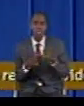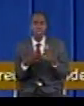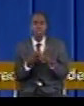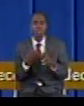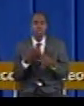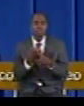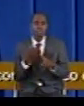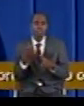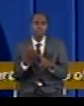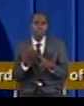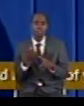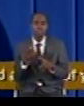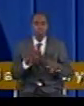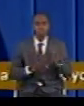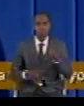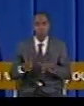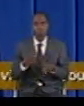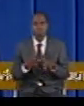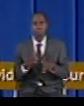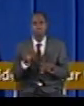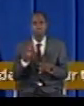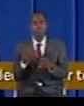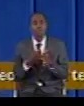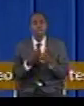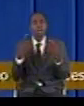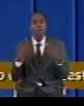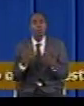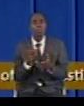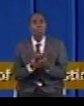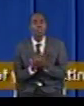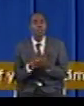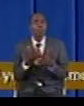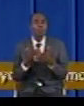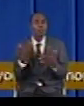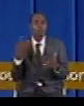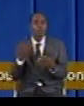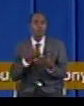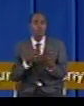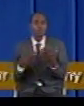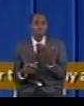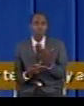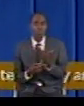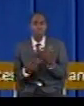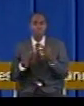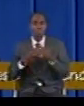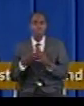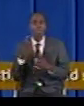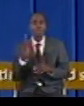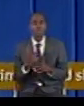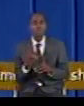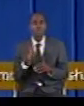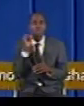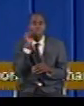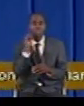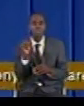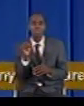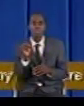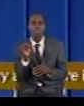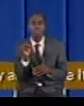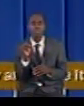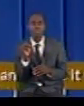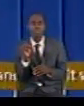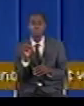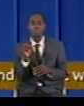people. So it happens that before this program started, I brought the cream that I've